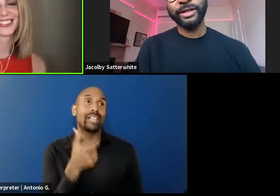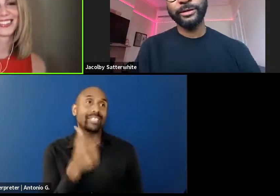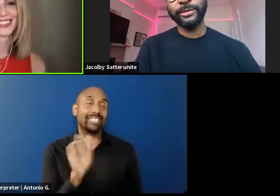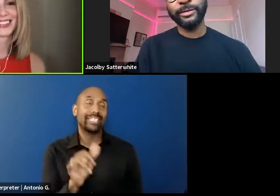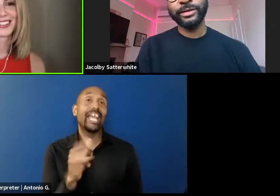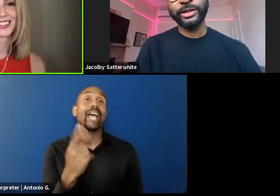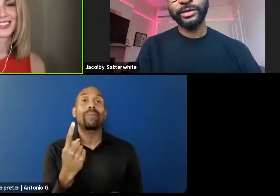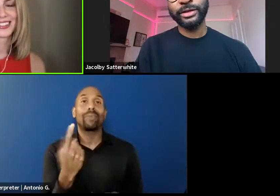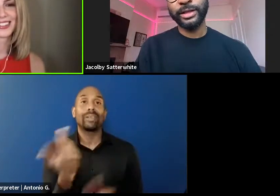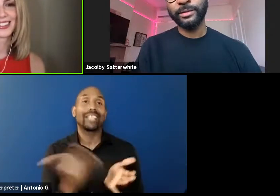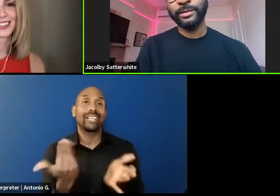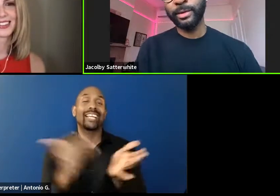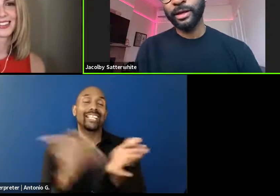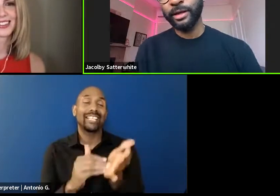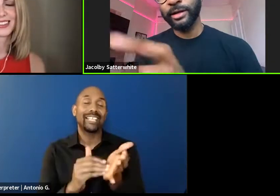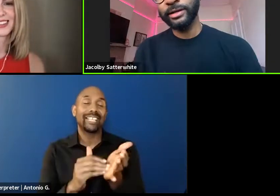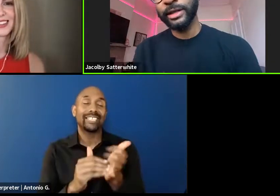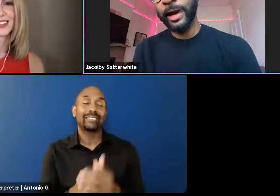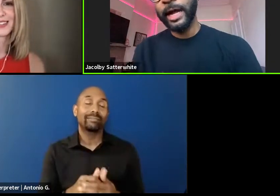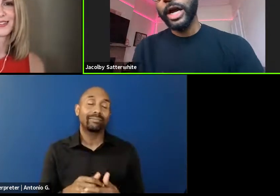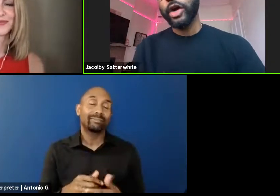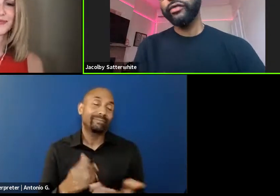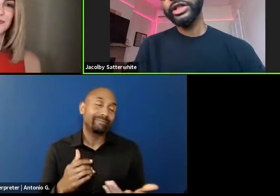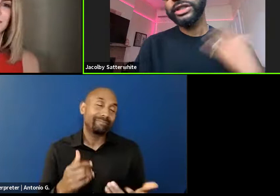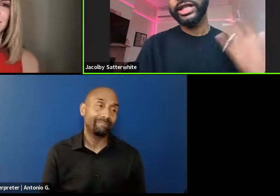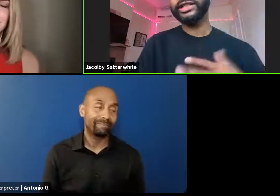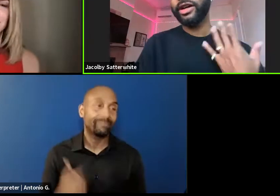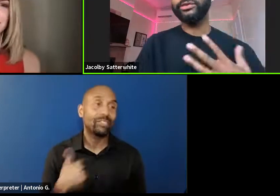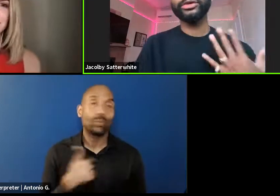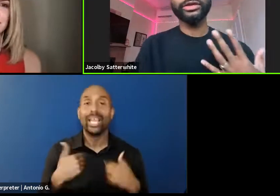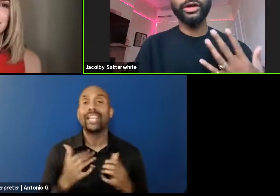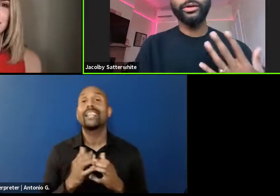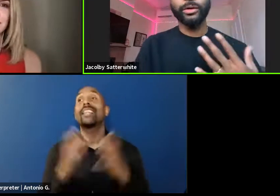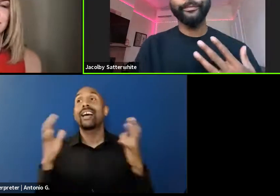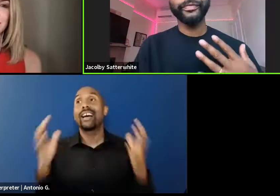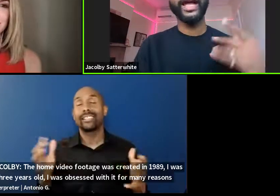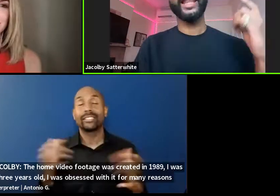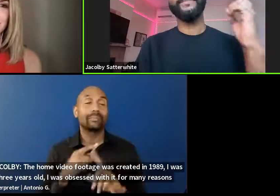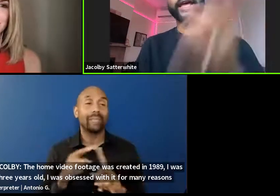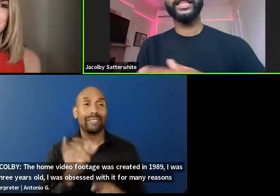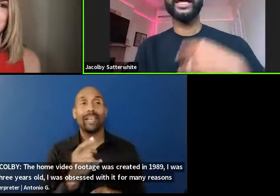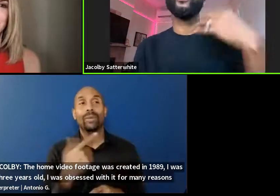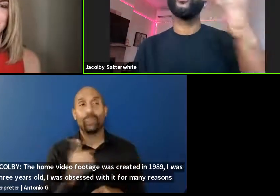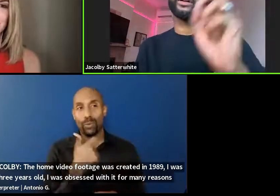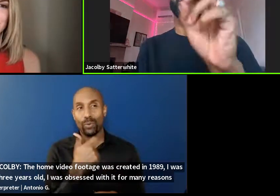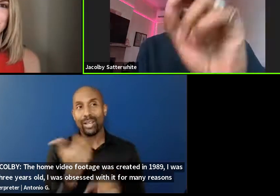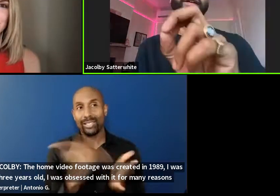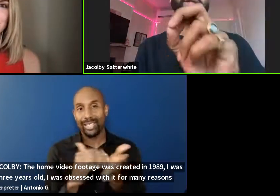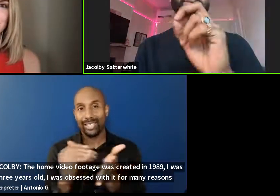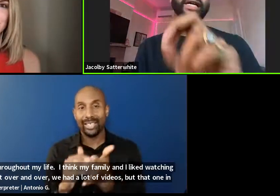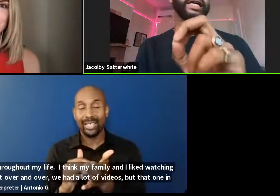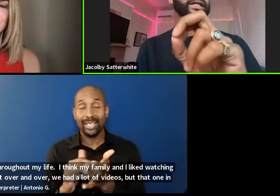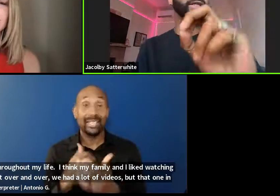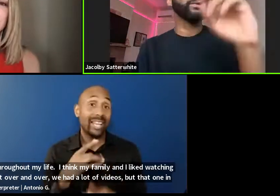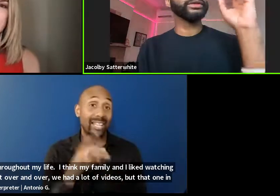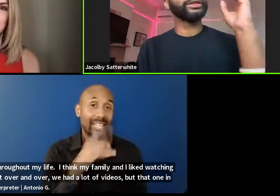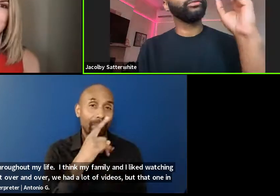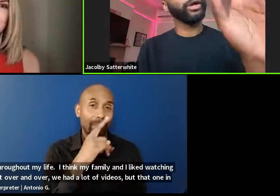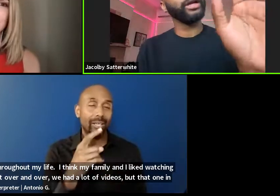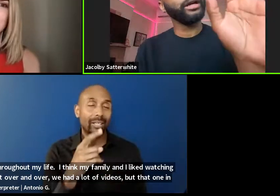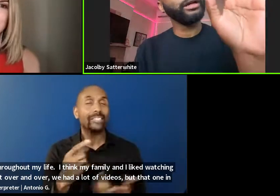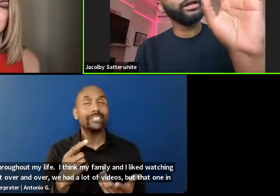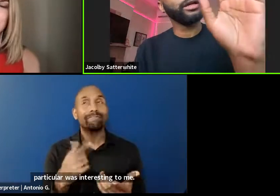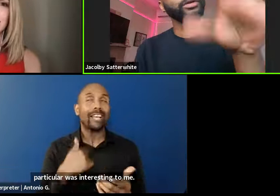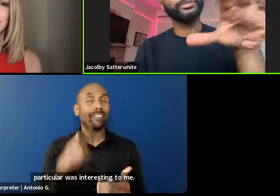one in particular was interesting to me because originally I thought it was really cool. And I made like works around it because it was